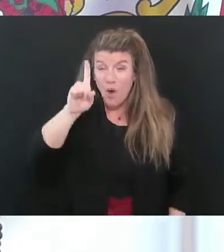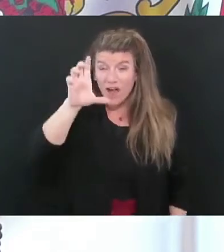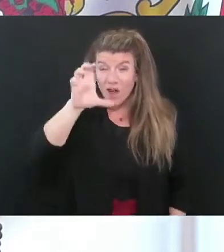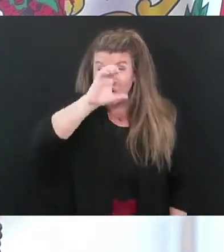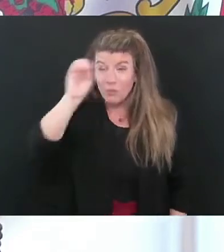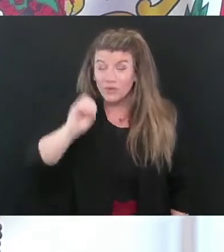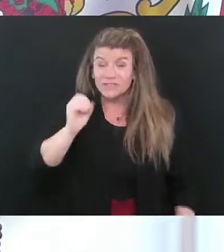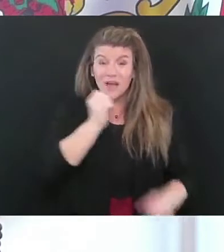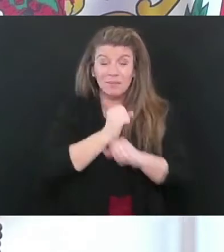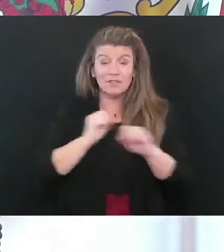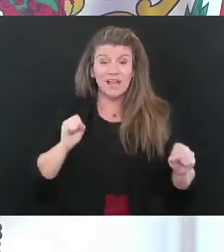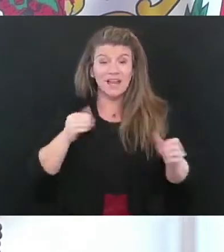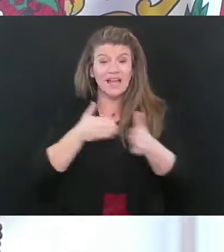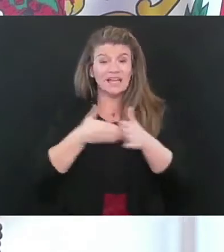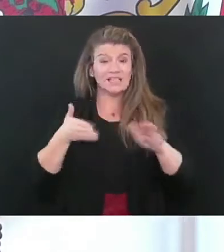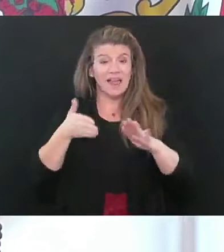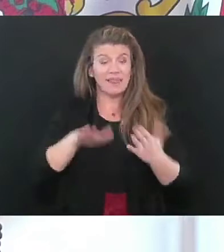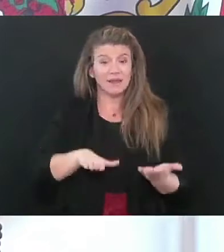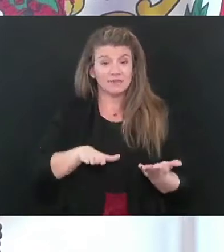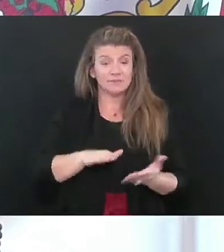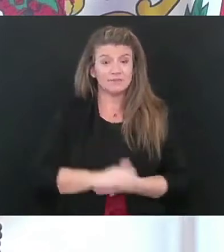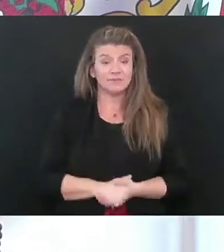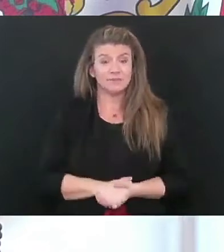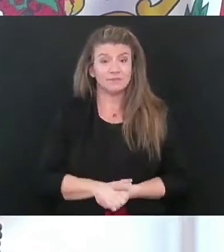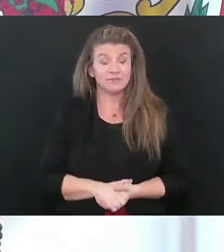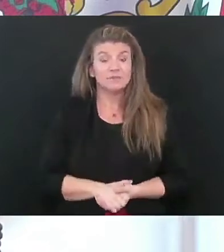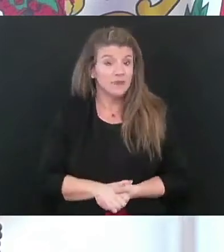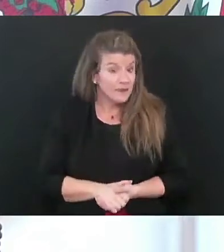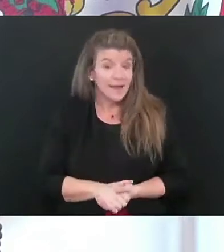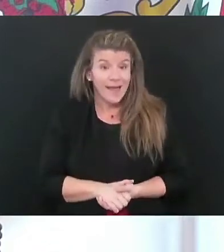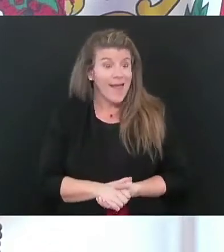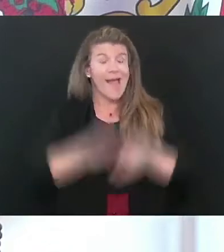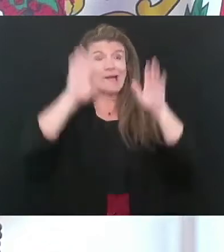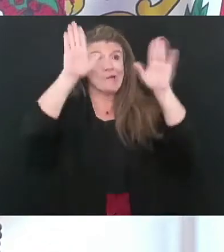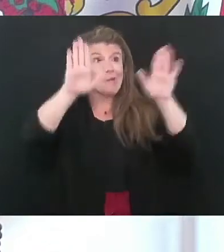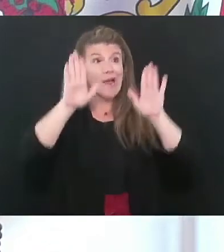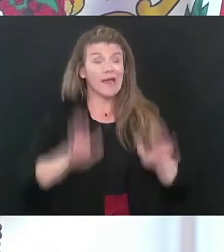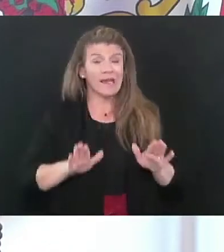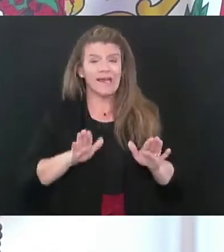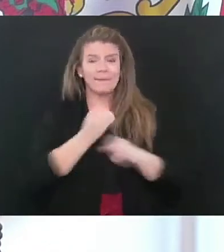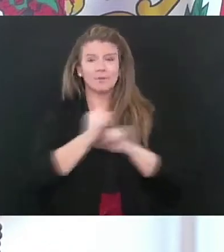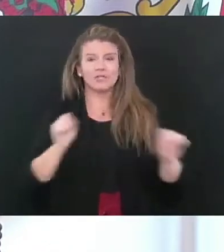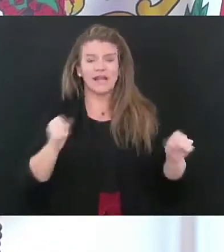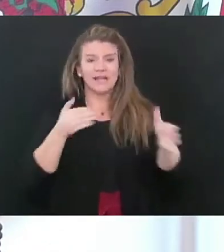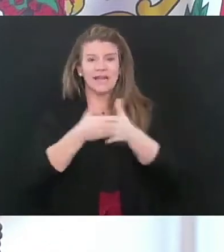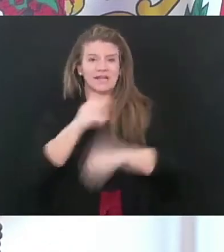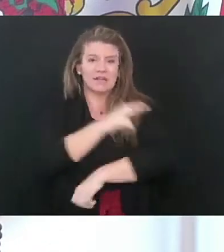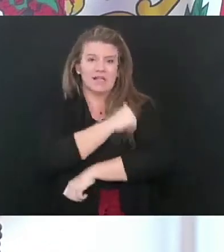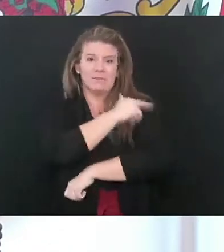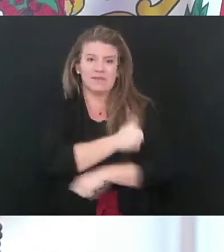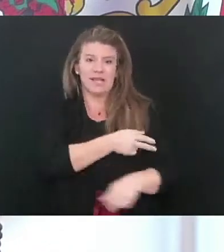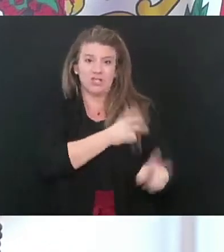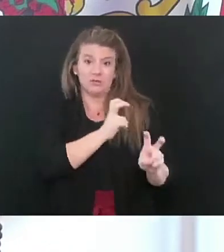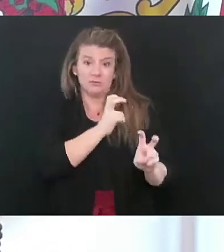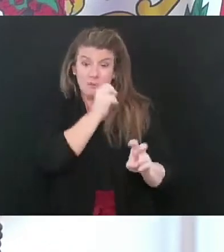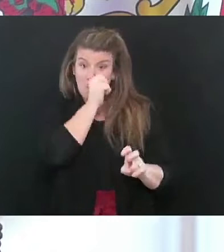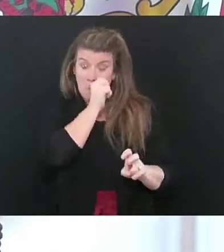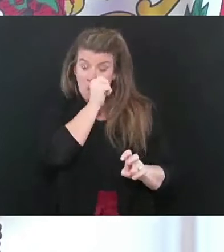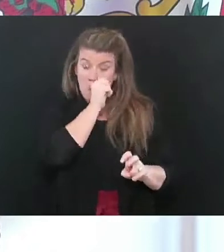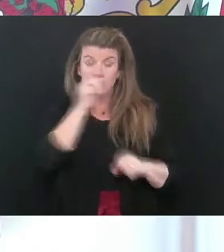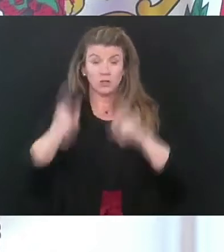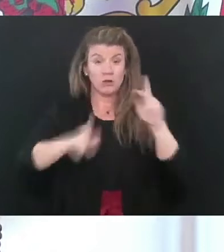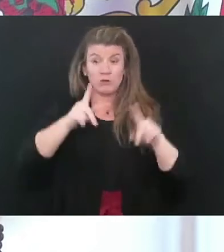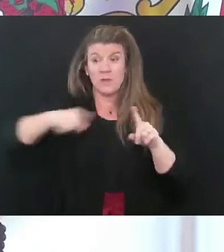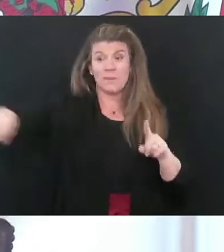100% protective against death and greatly protective against hospitalization. To those people that are saying that